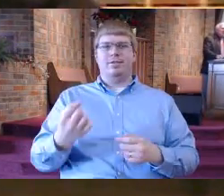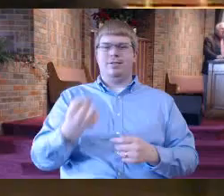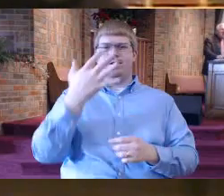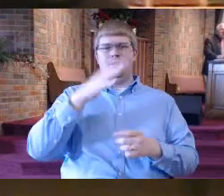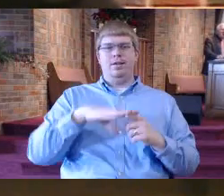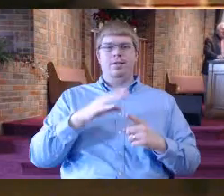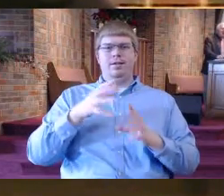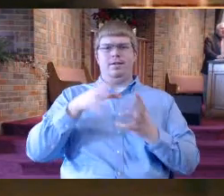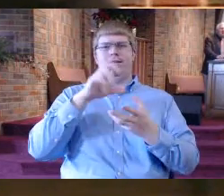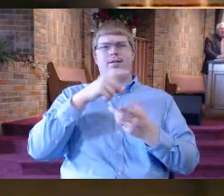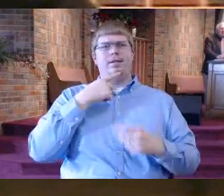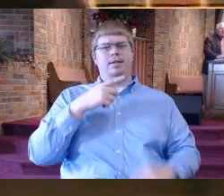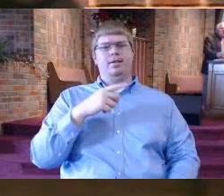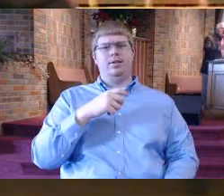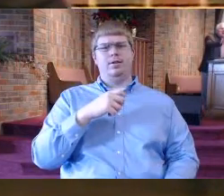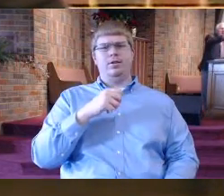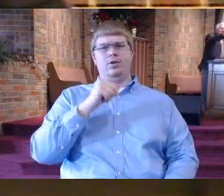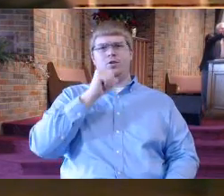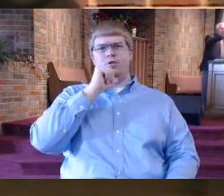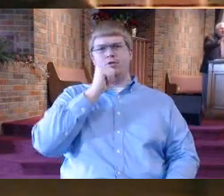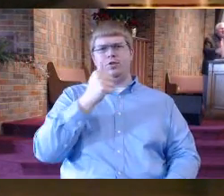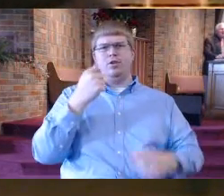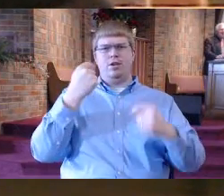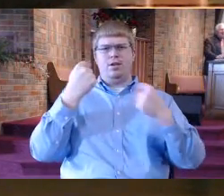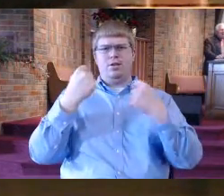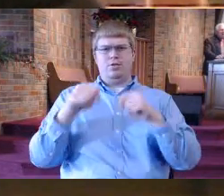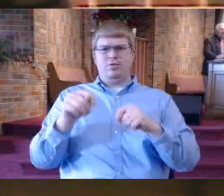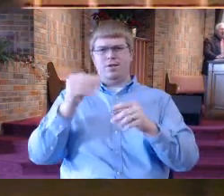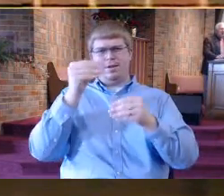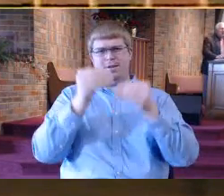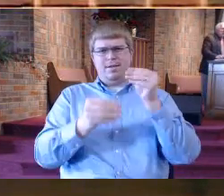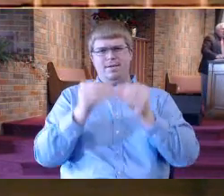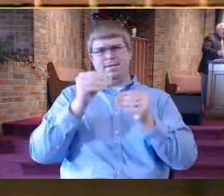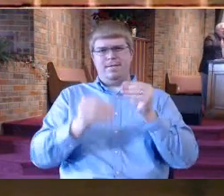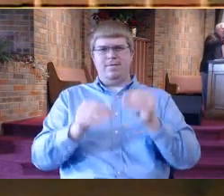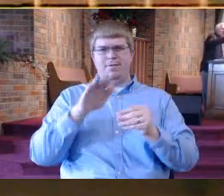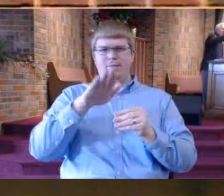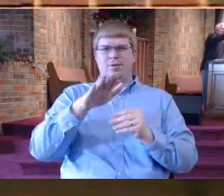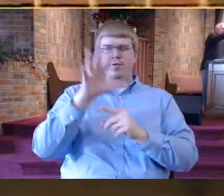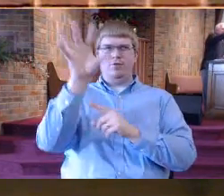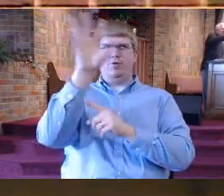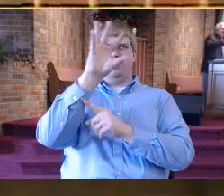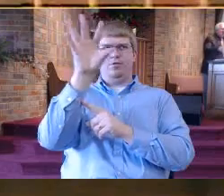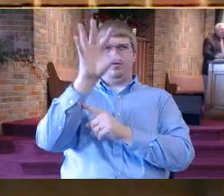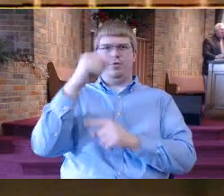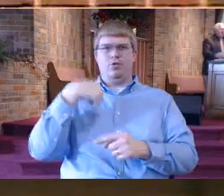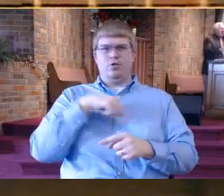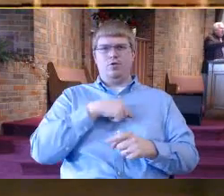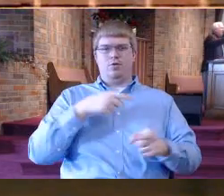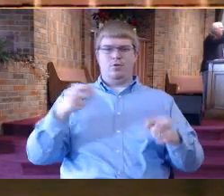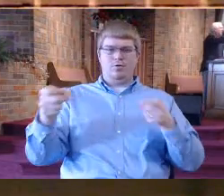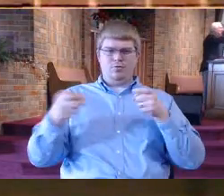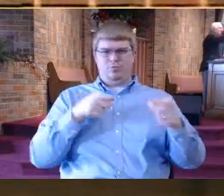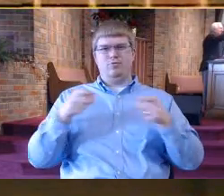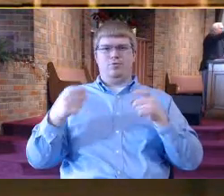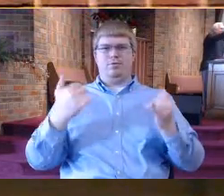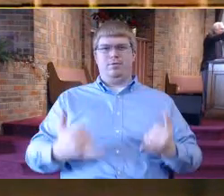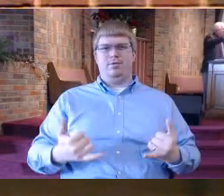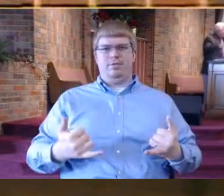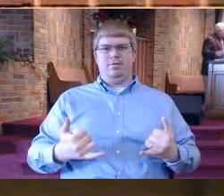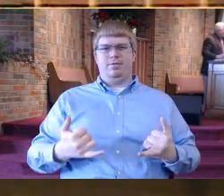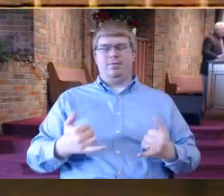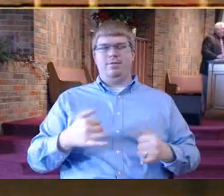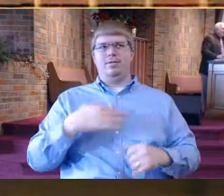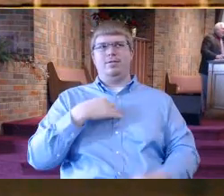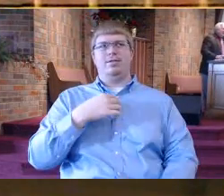said, "Do not attempt to adjust your signal. We control the vertical. We control the